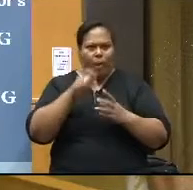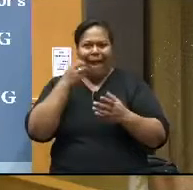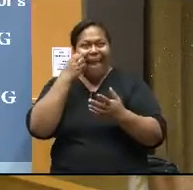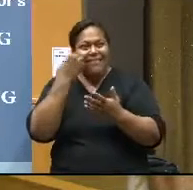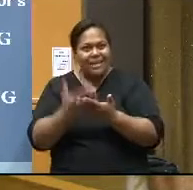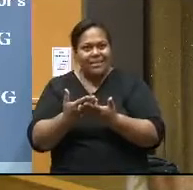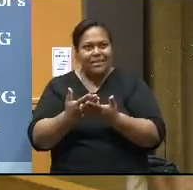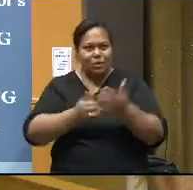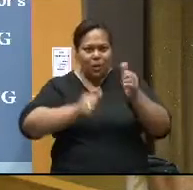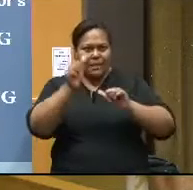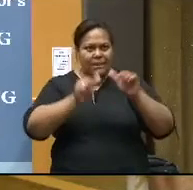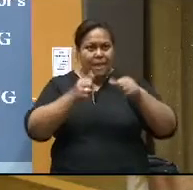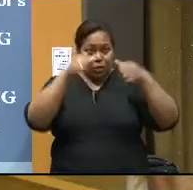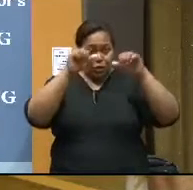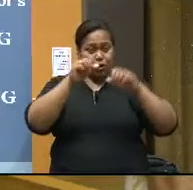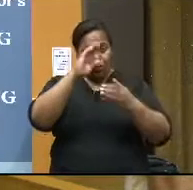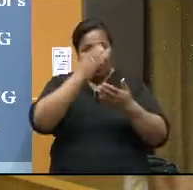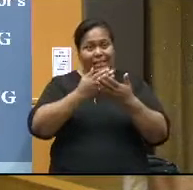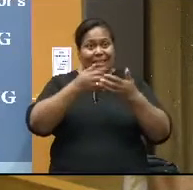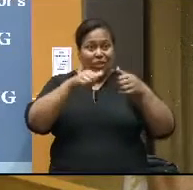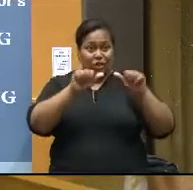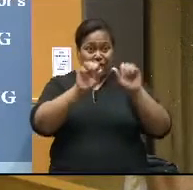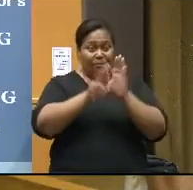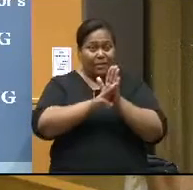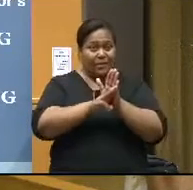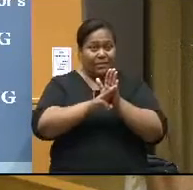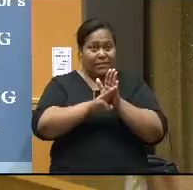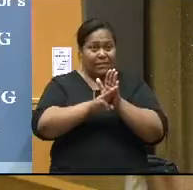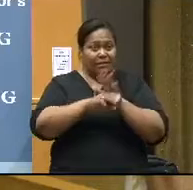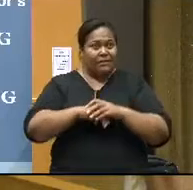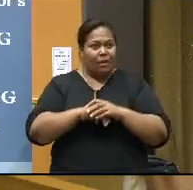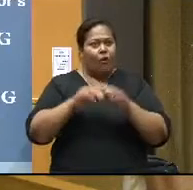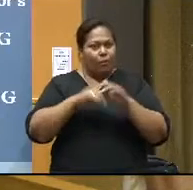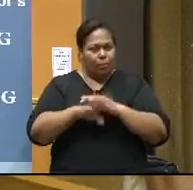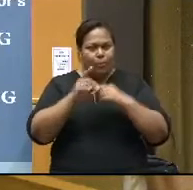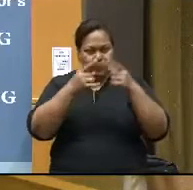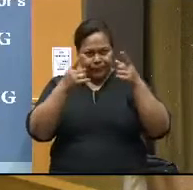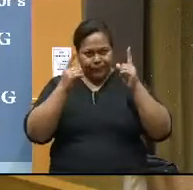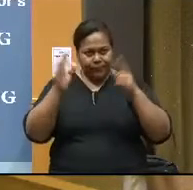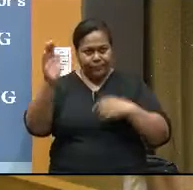student achievement of undergraduate program learning outcomes and postgraduate outcomes.